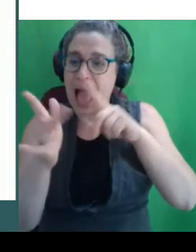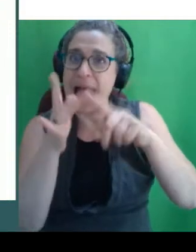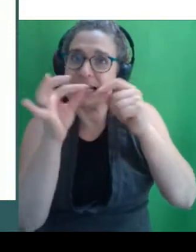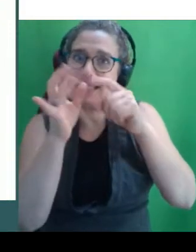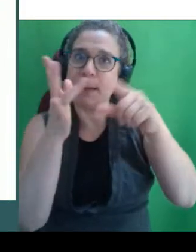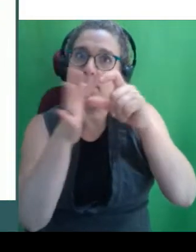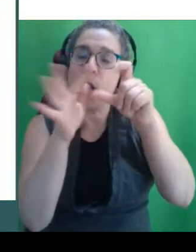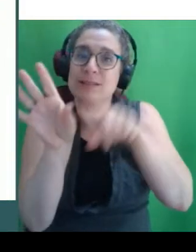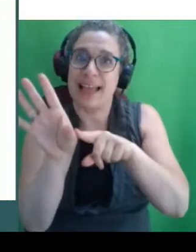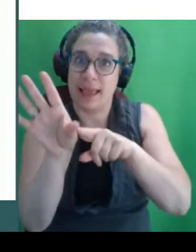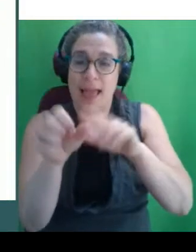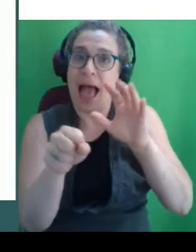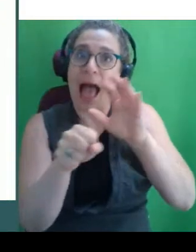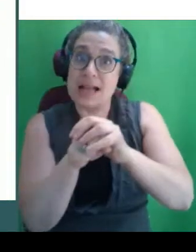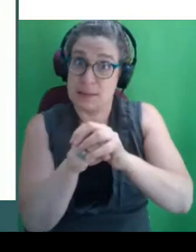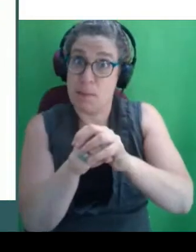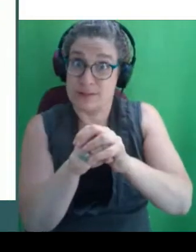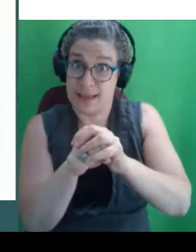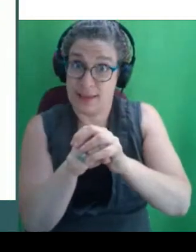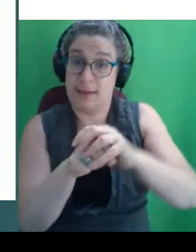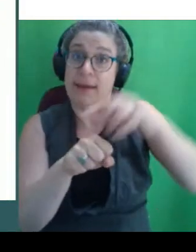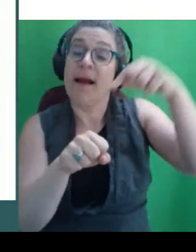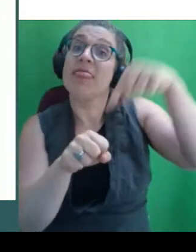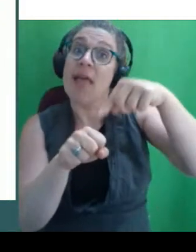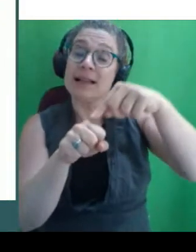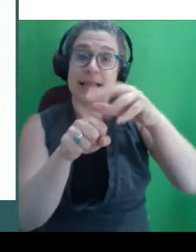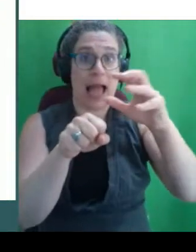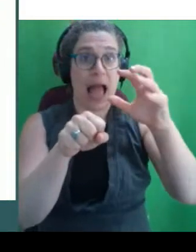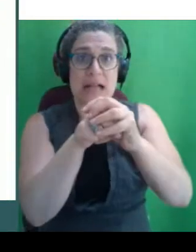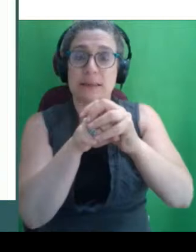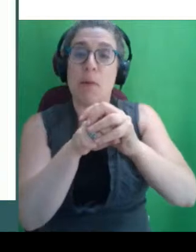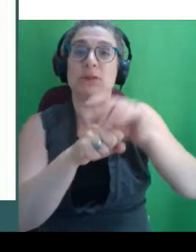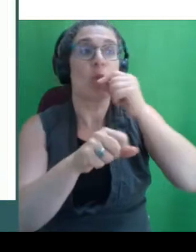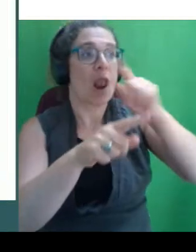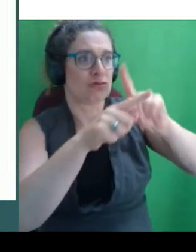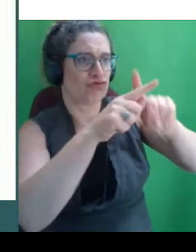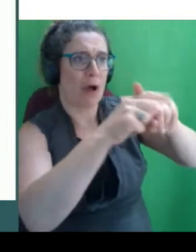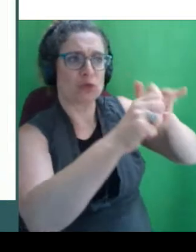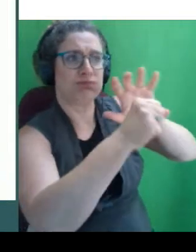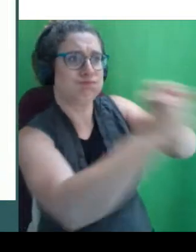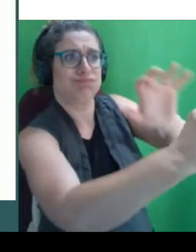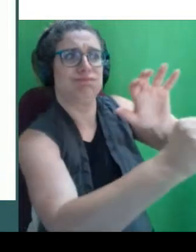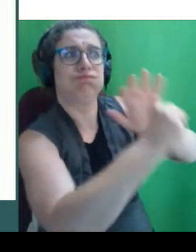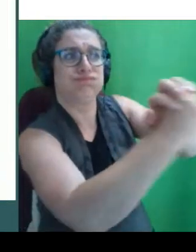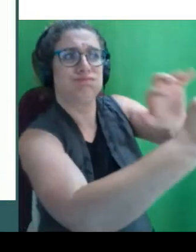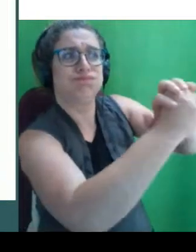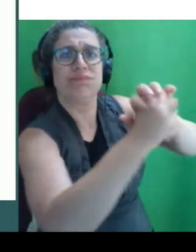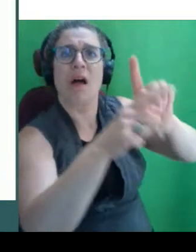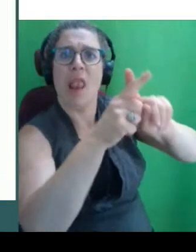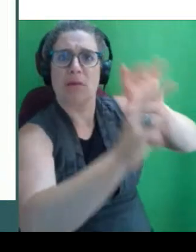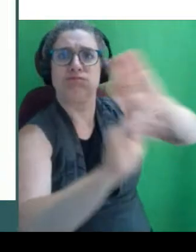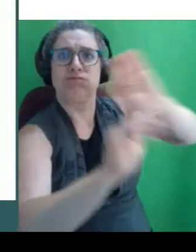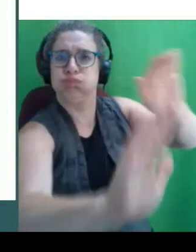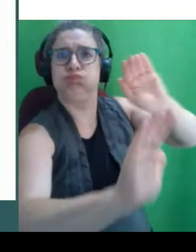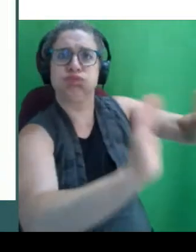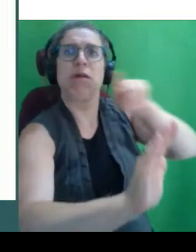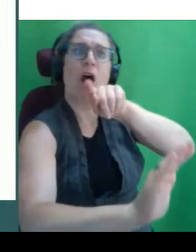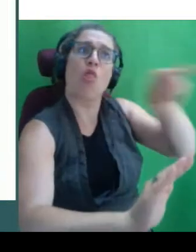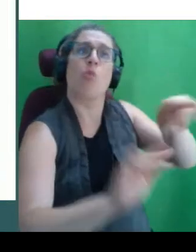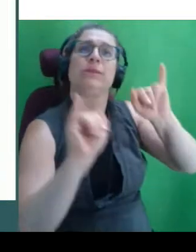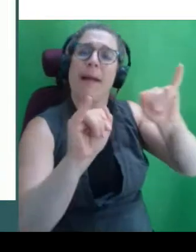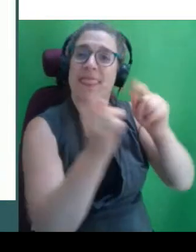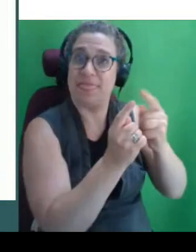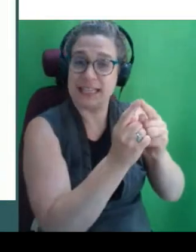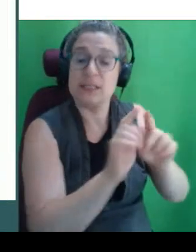quite harmless, such as in this case cat, and the proteins in the cat, mainly the